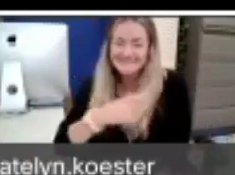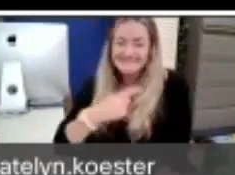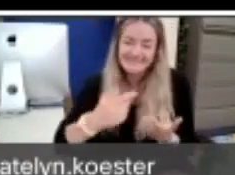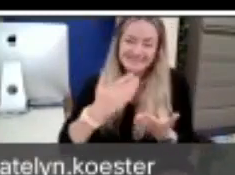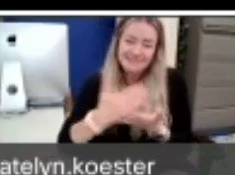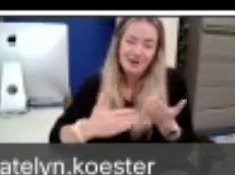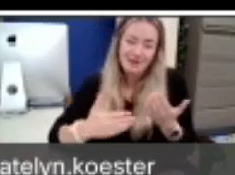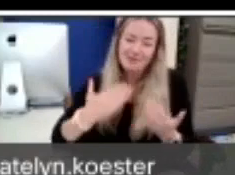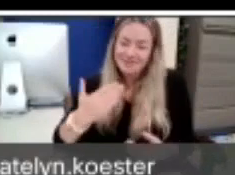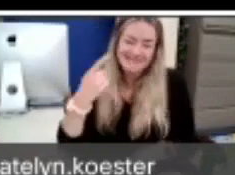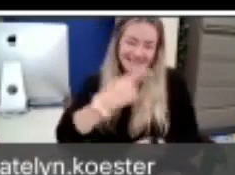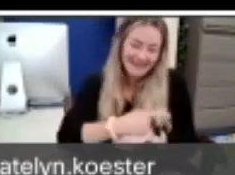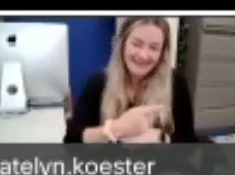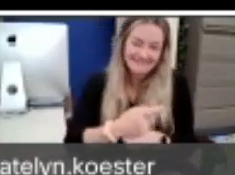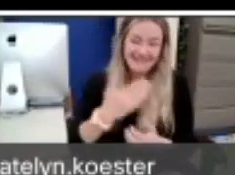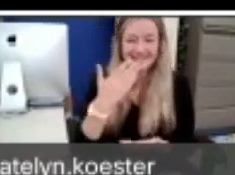Oh.